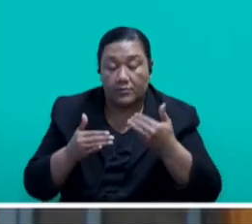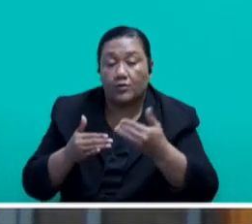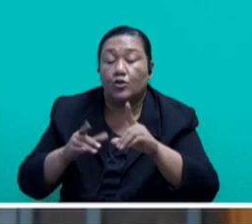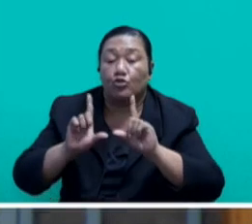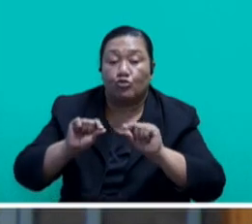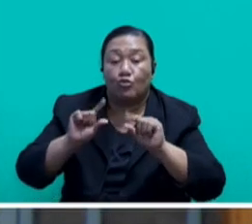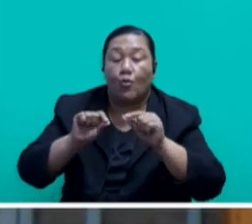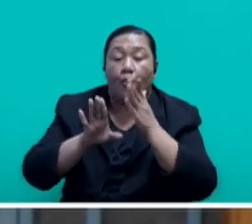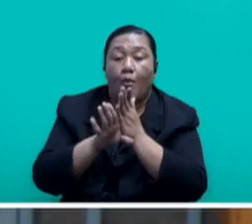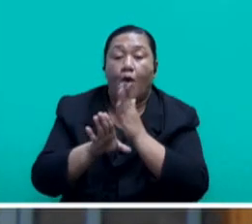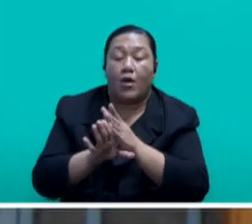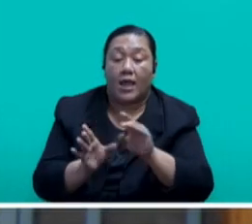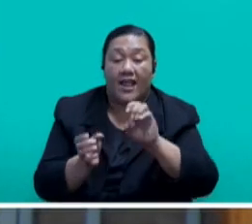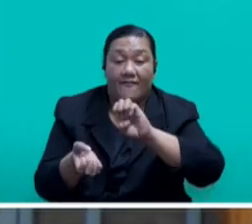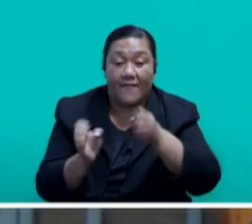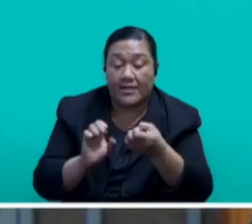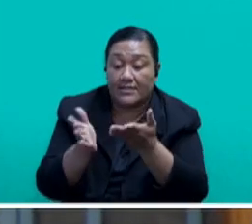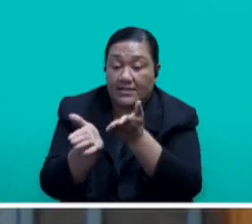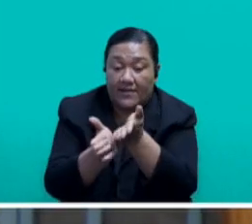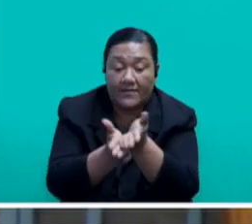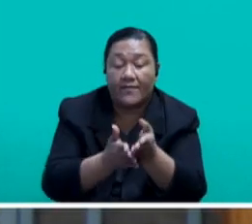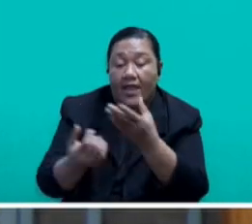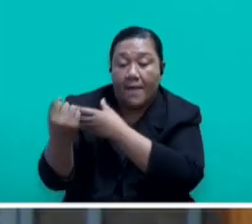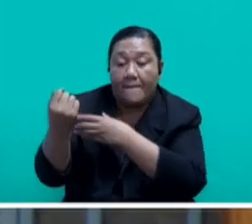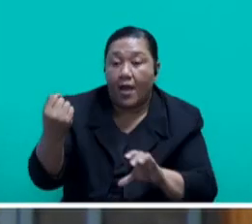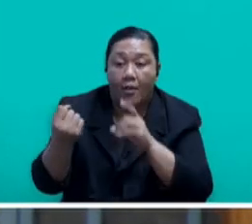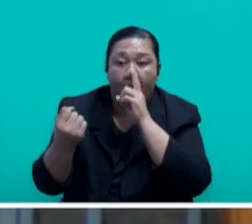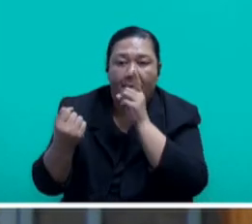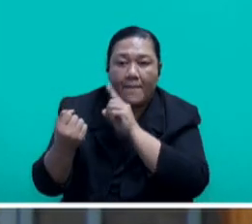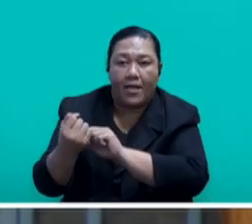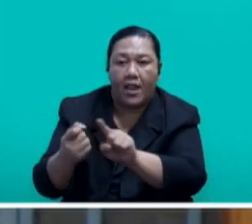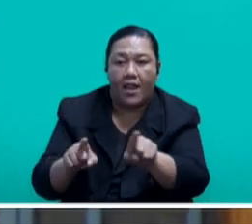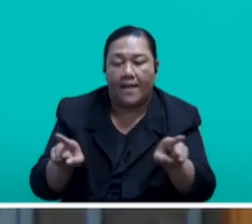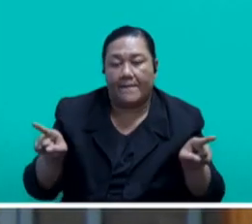to effectively serve and empower our people.